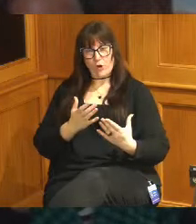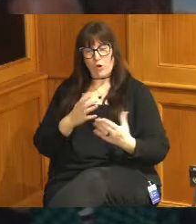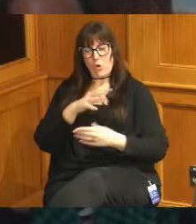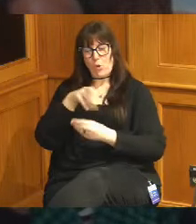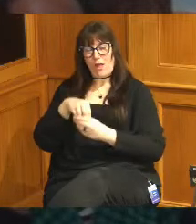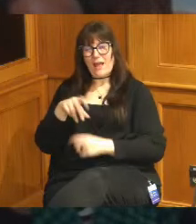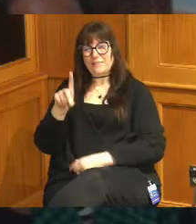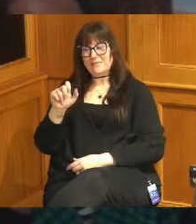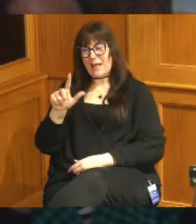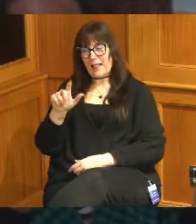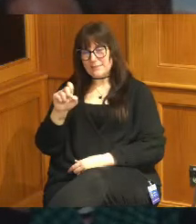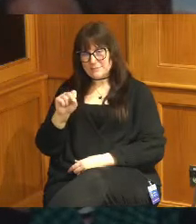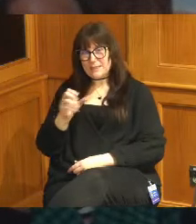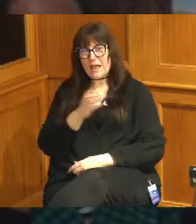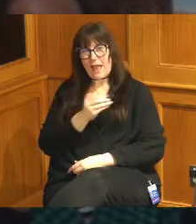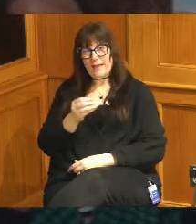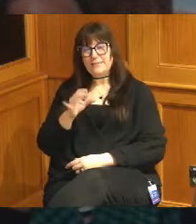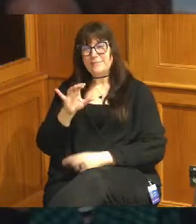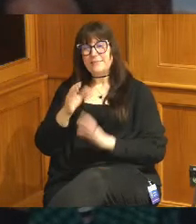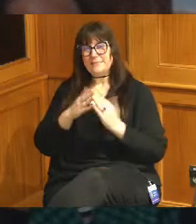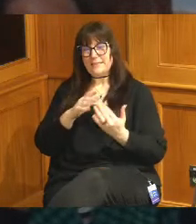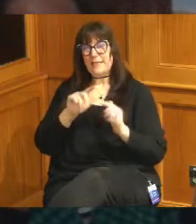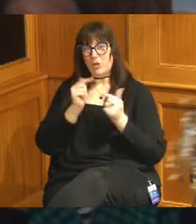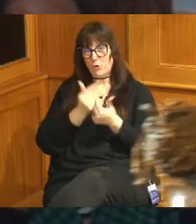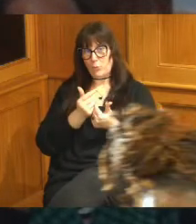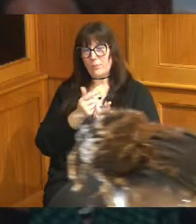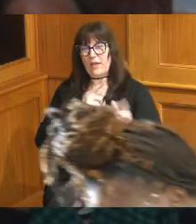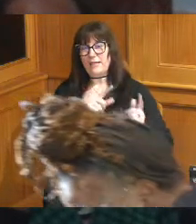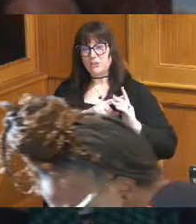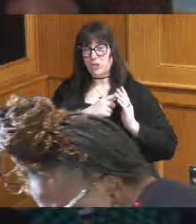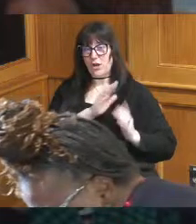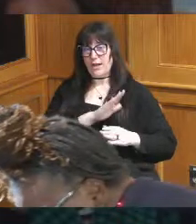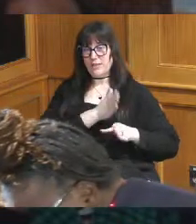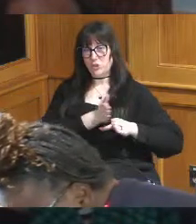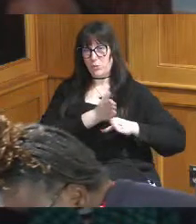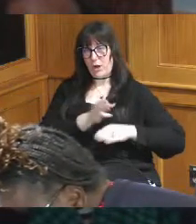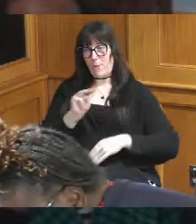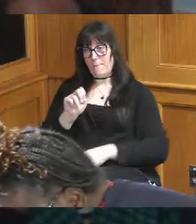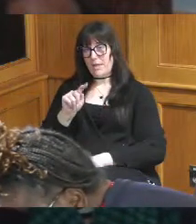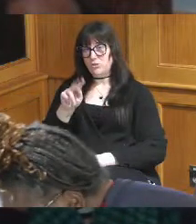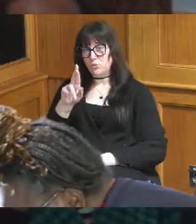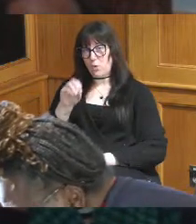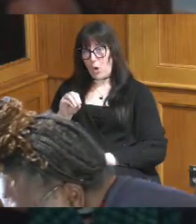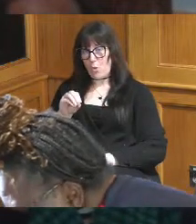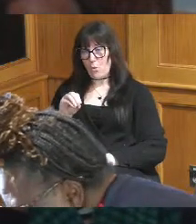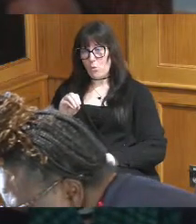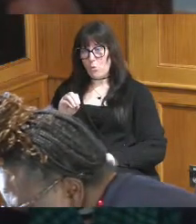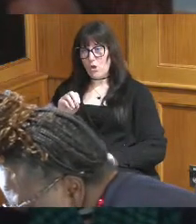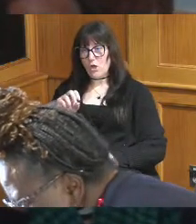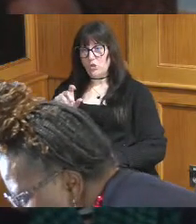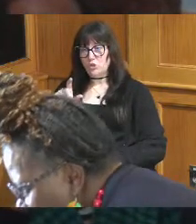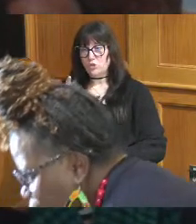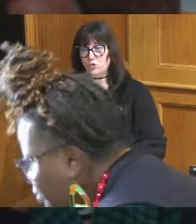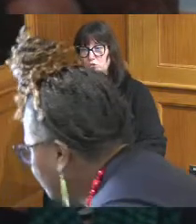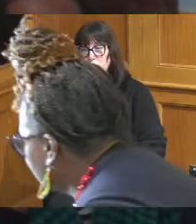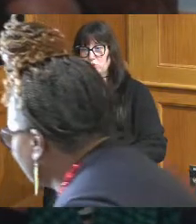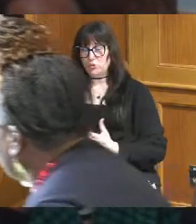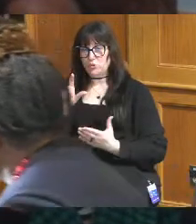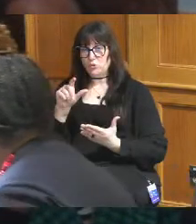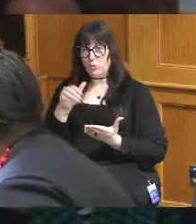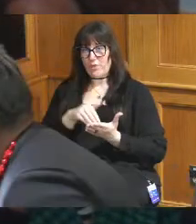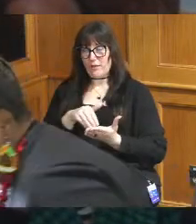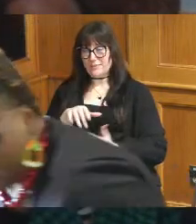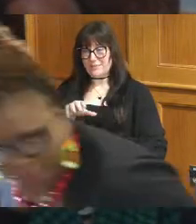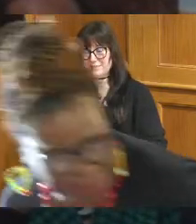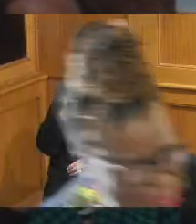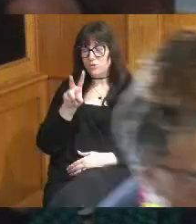of Citigroup. And whereas he began his career at Metro in 2006 as Director of Development, before